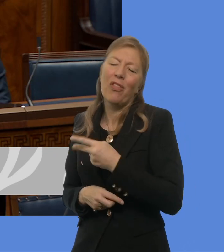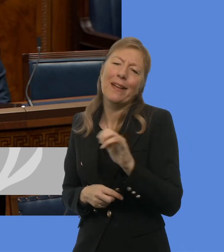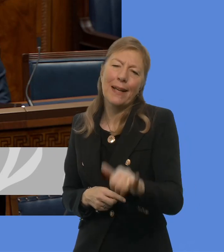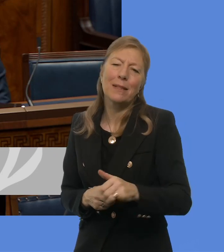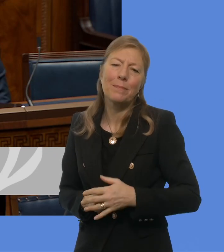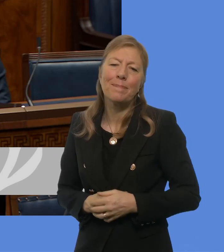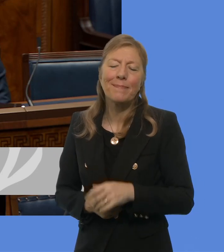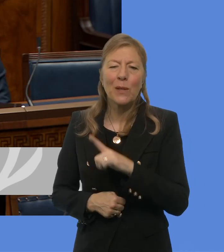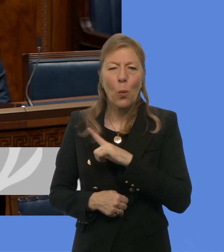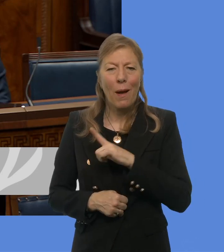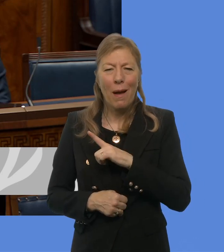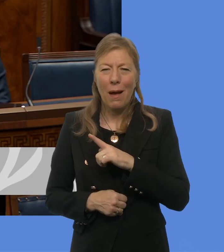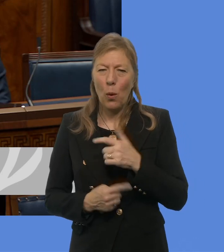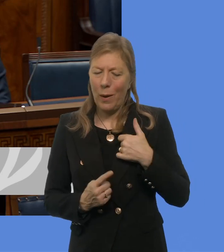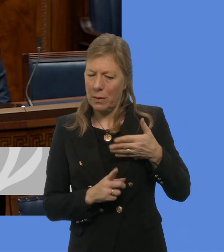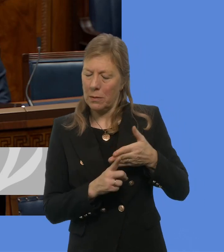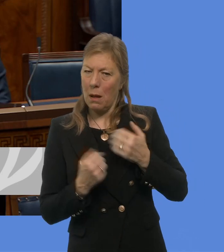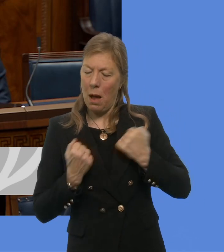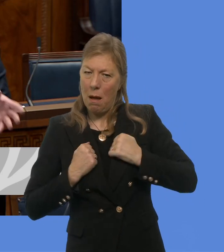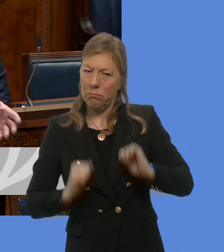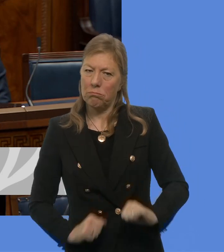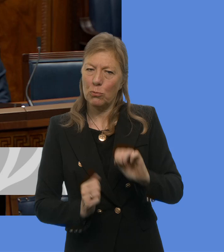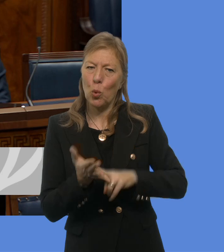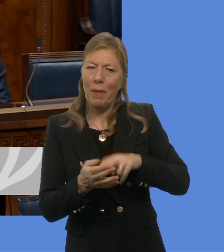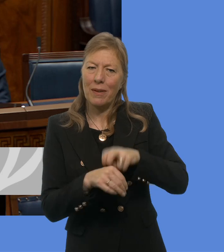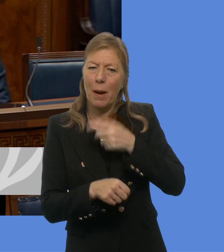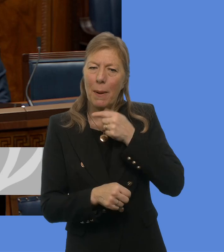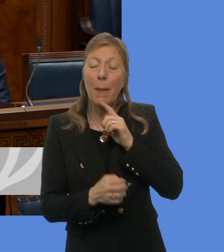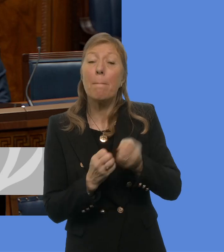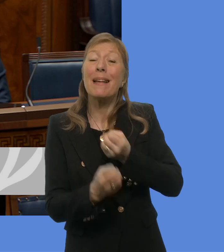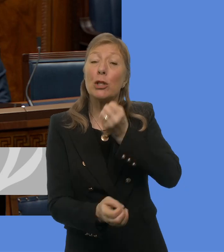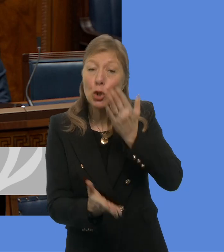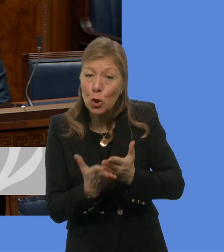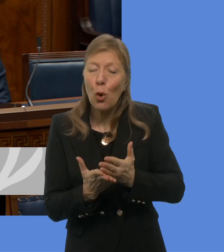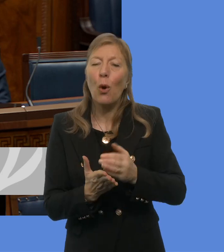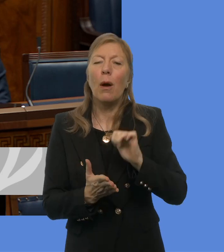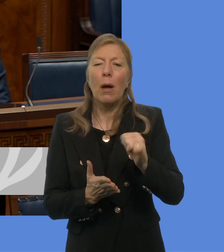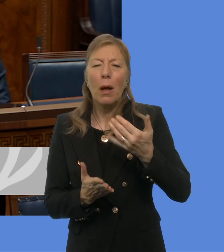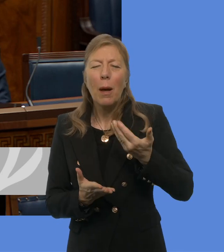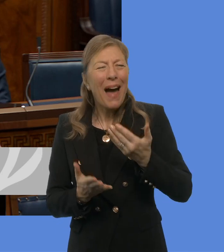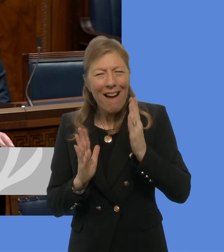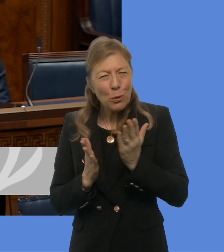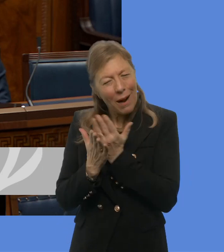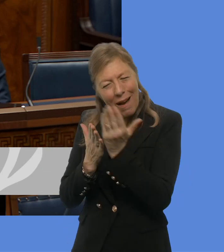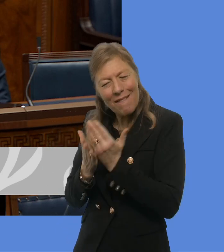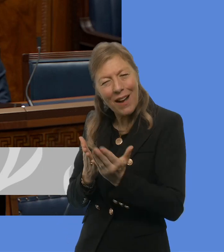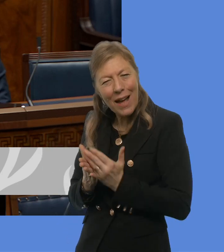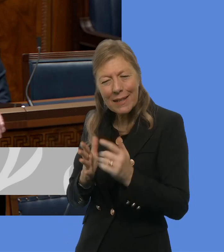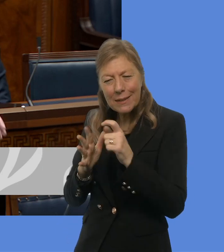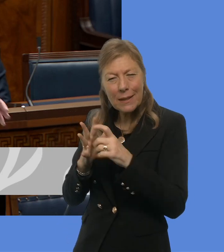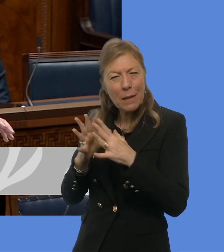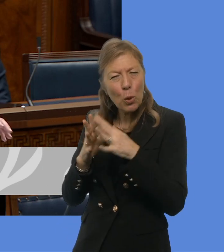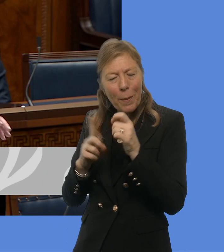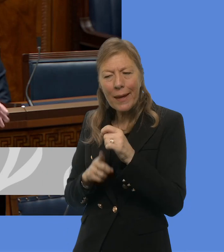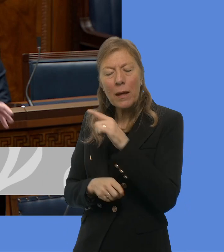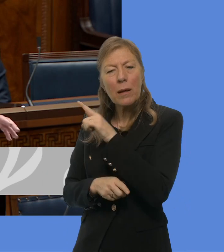best possible fit for people here in Northern Ireland, and that involves knowing exactly what DWP are doing, including the restrictions they put, because,